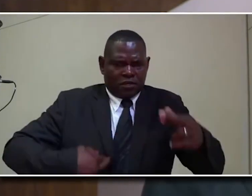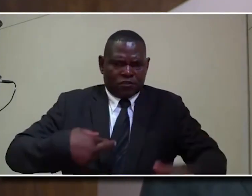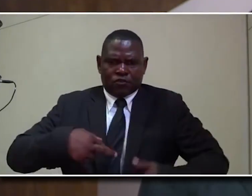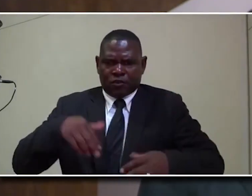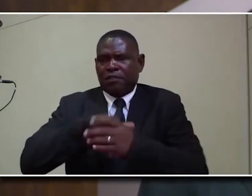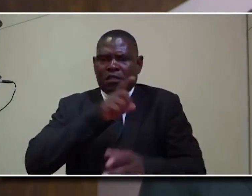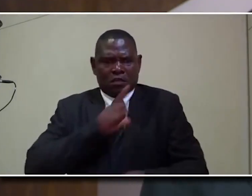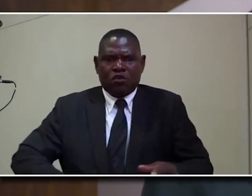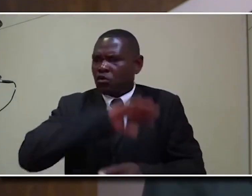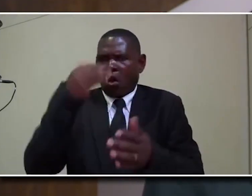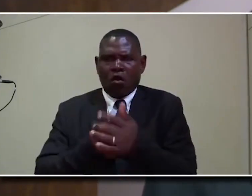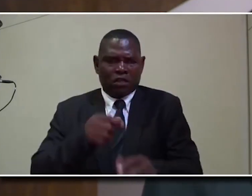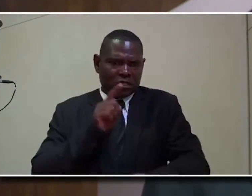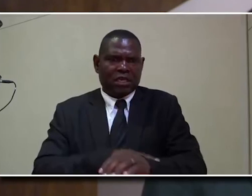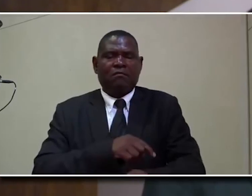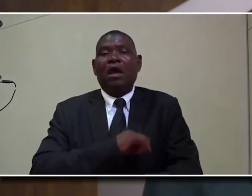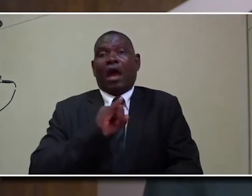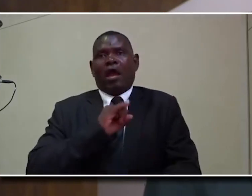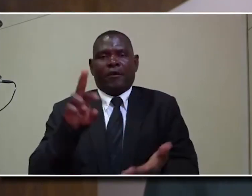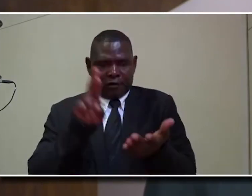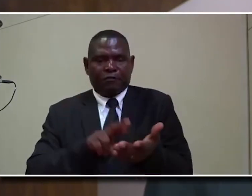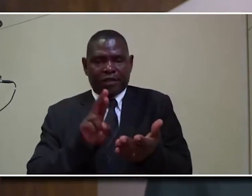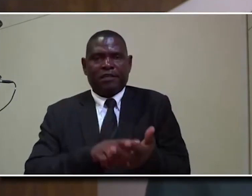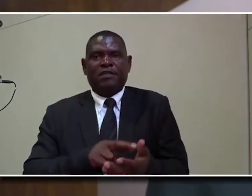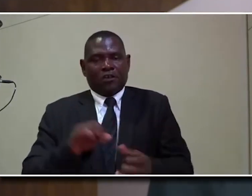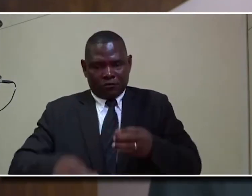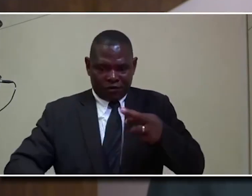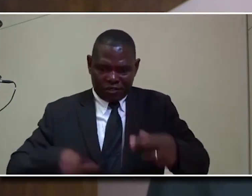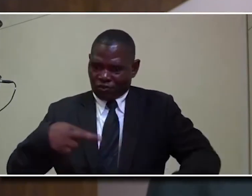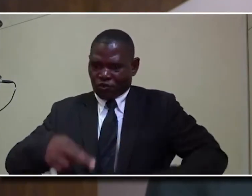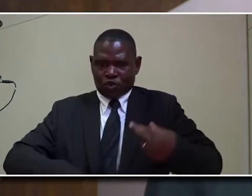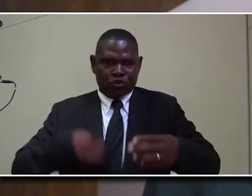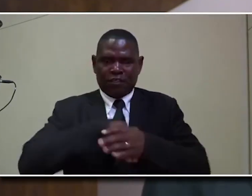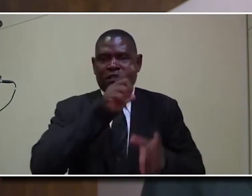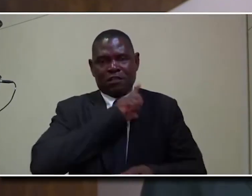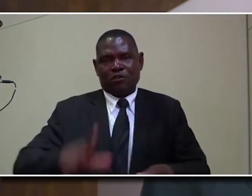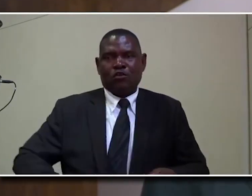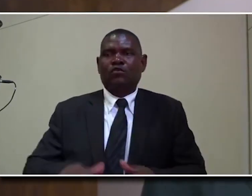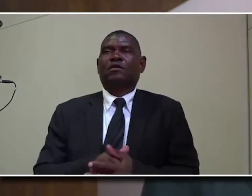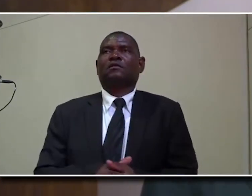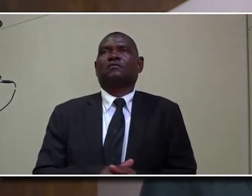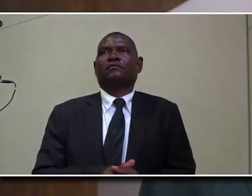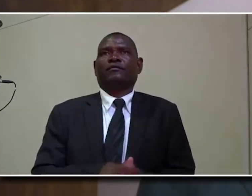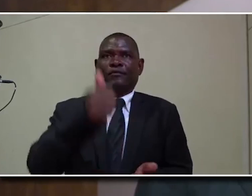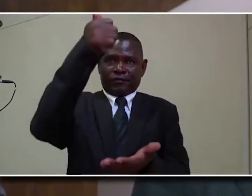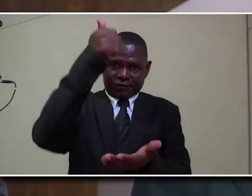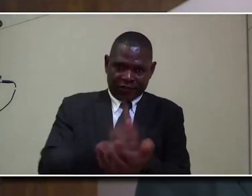And again, let us say it, that we must rejoice in the Lord. Amen.